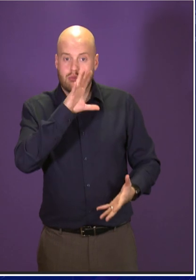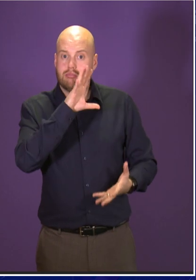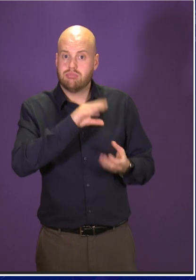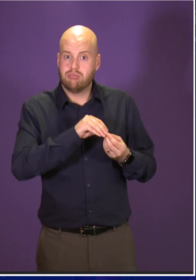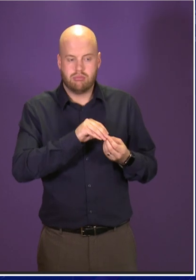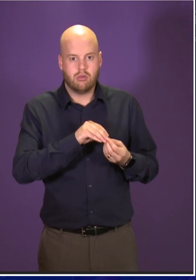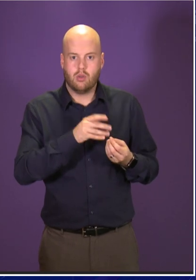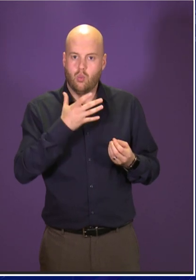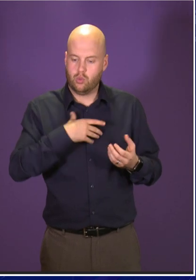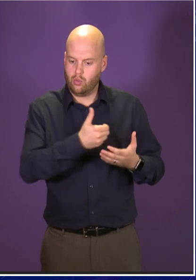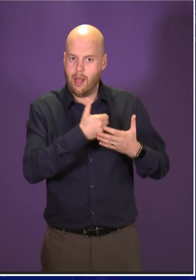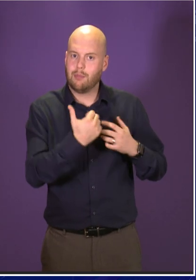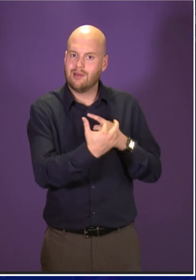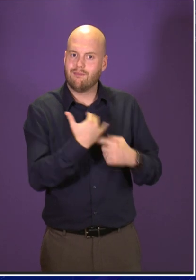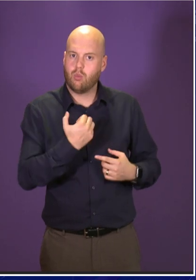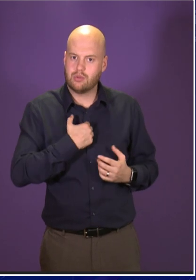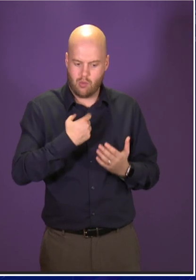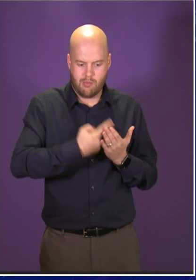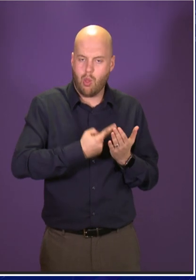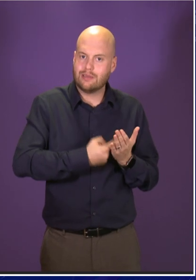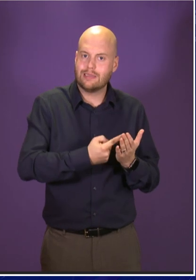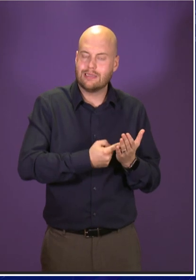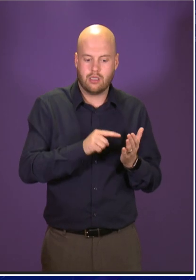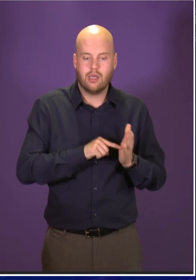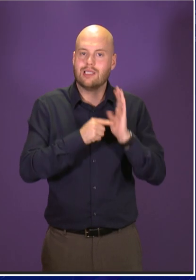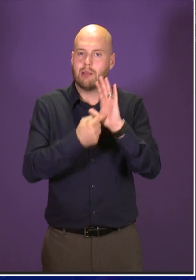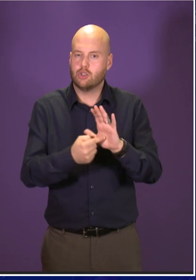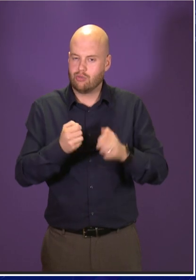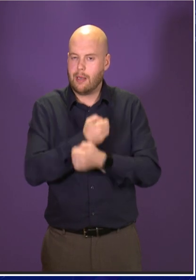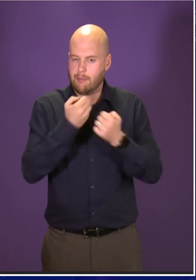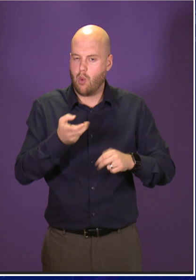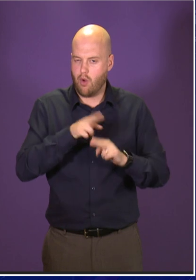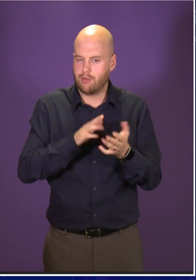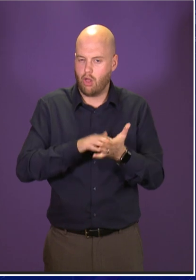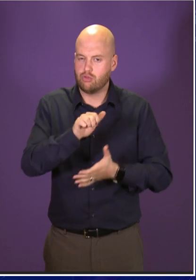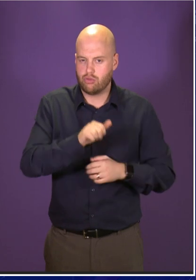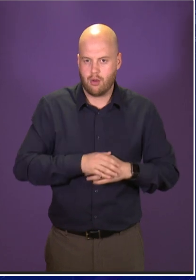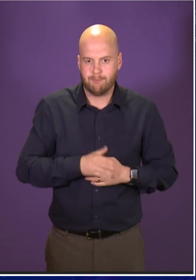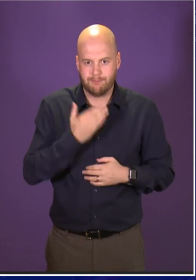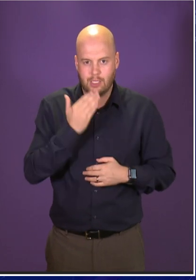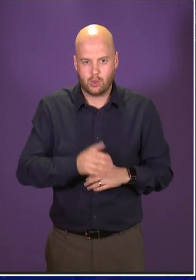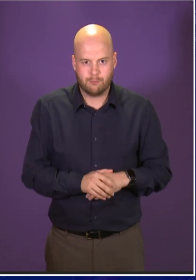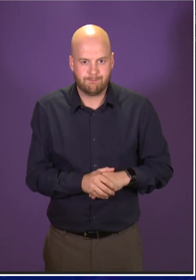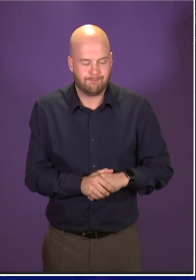design our policies and demonstrate the transformative power of culture. Thank you very much.